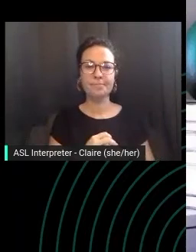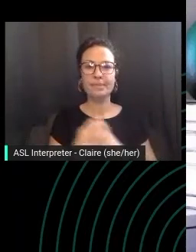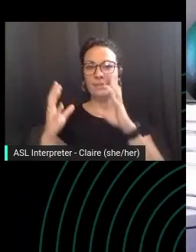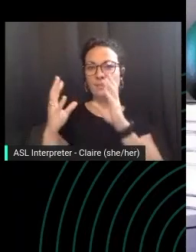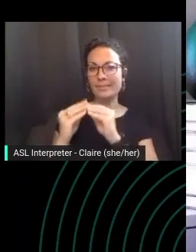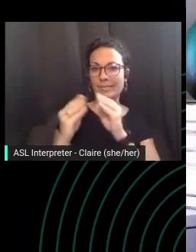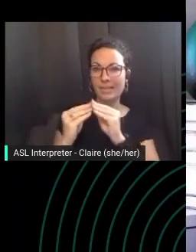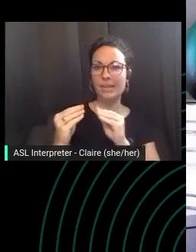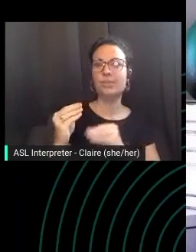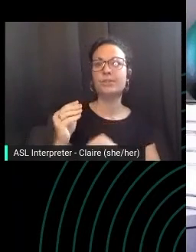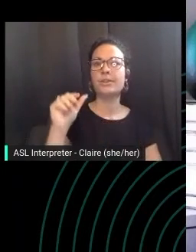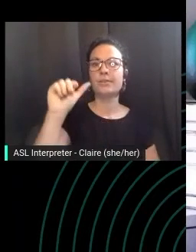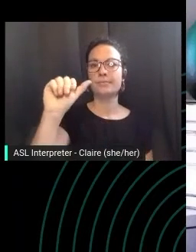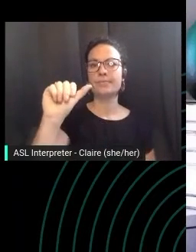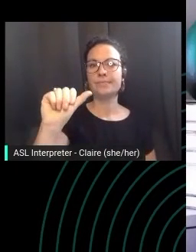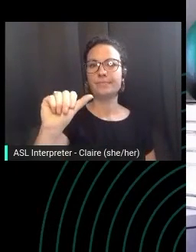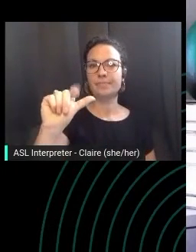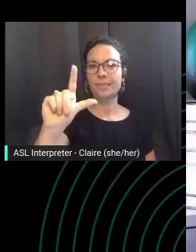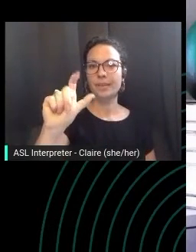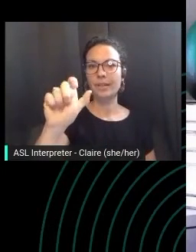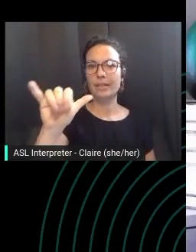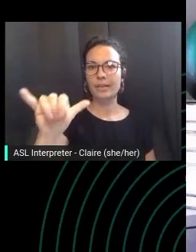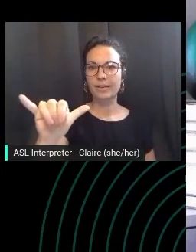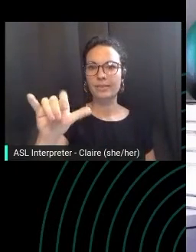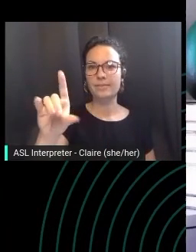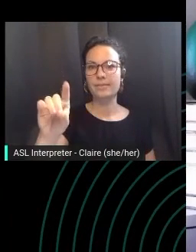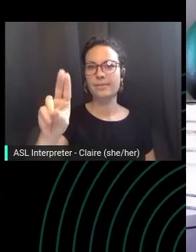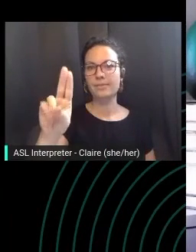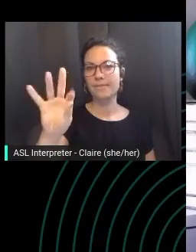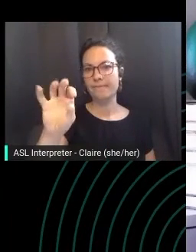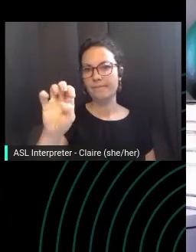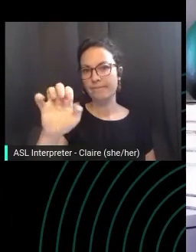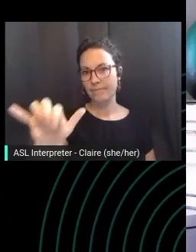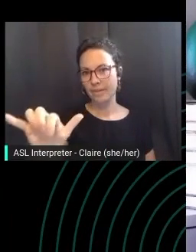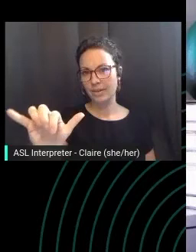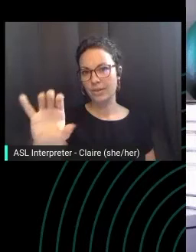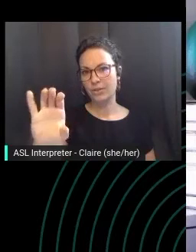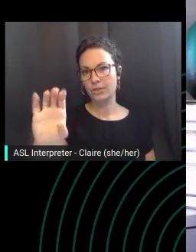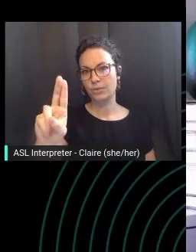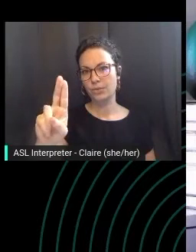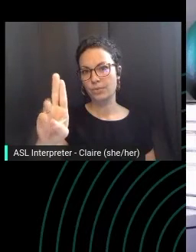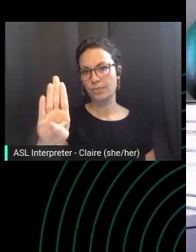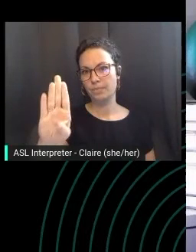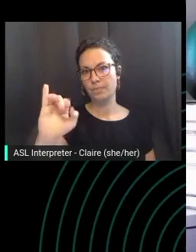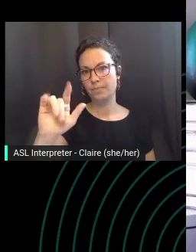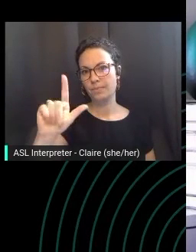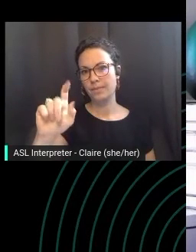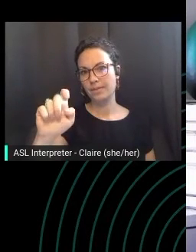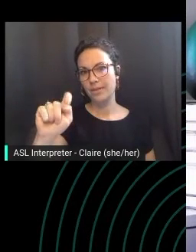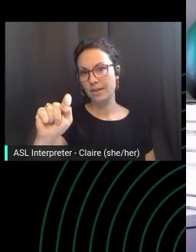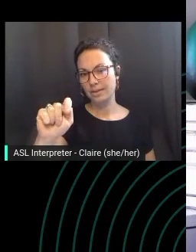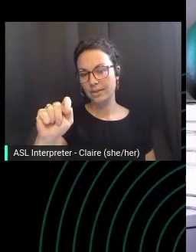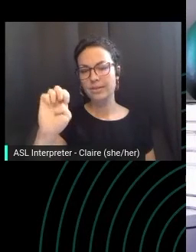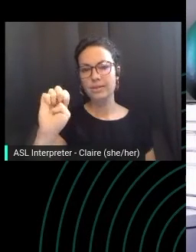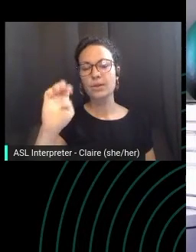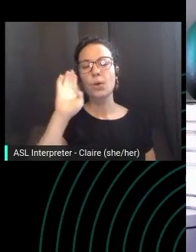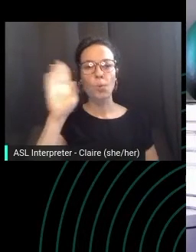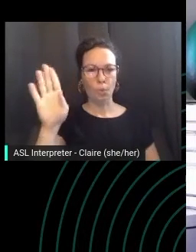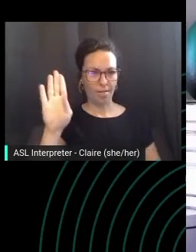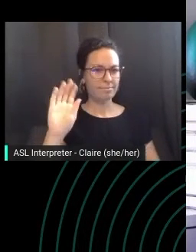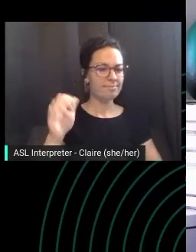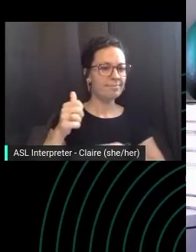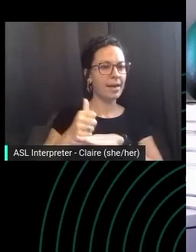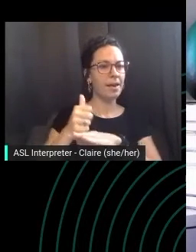us an overview of the GA4 platform and a step-by-step guide to making a plan for your implementation. GA4